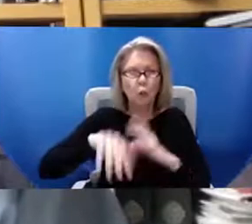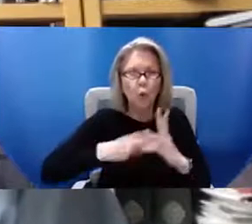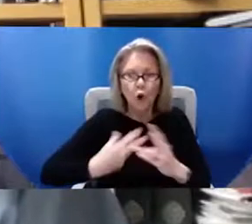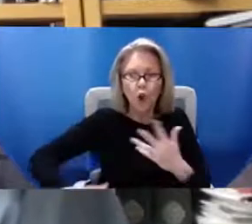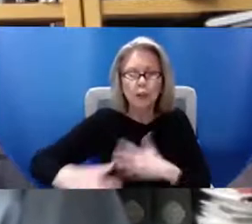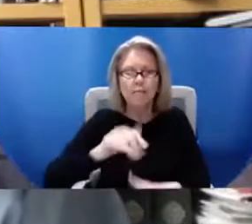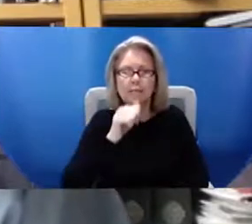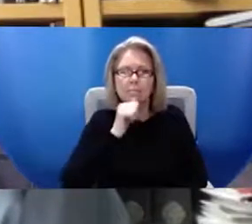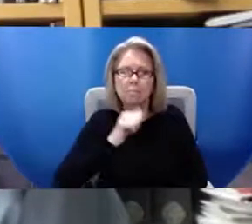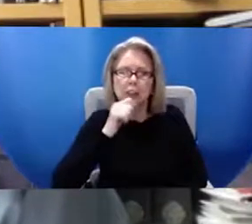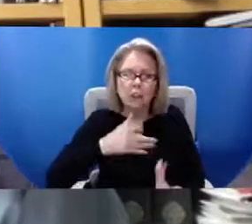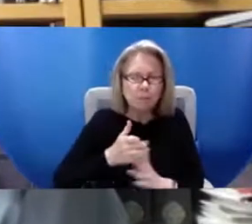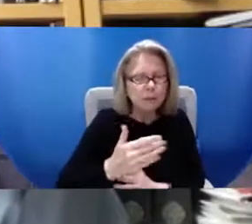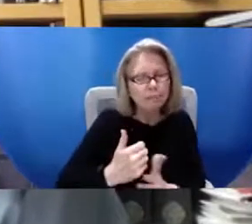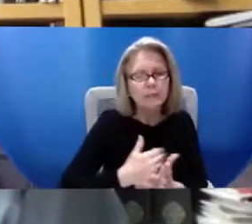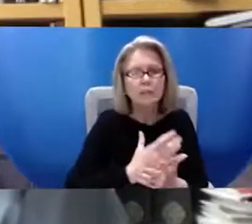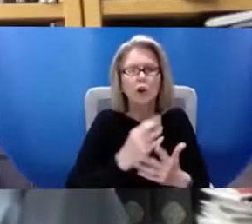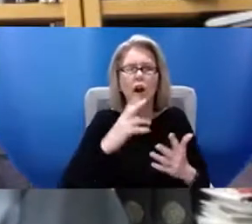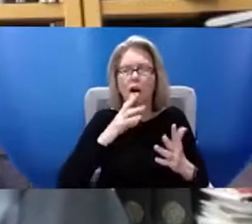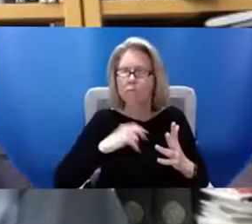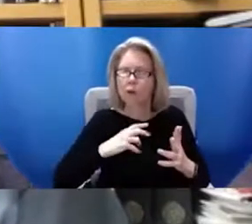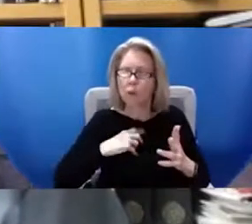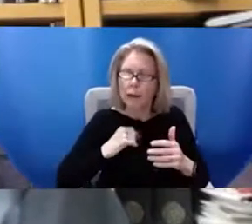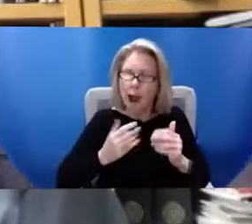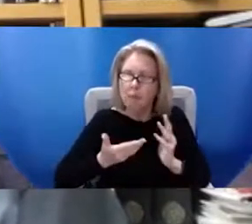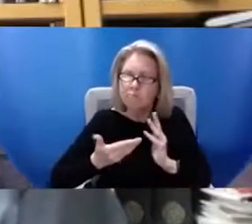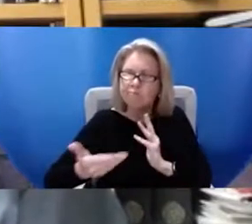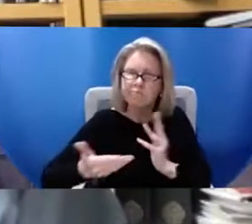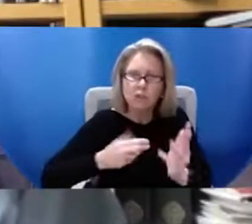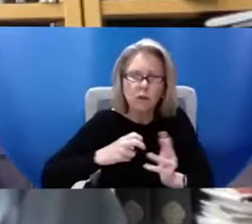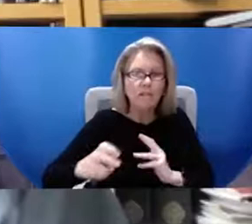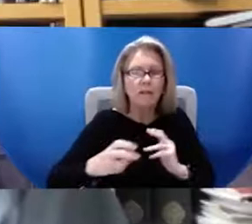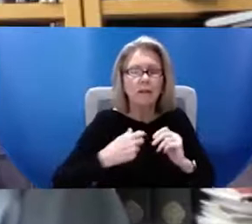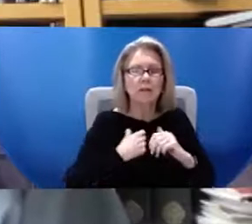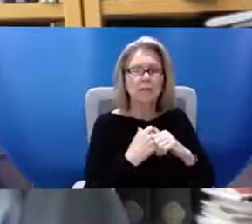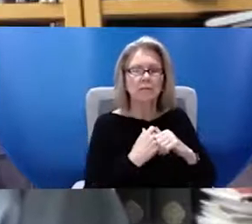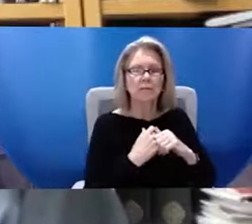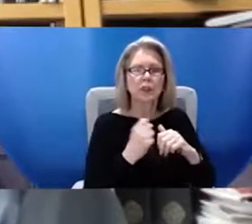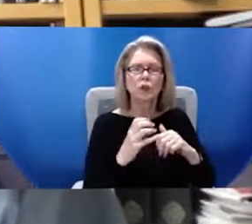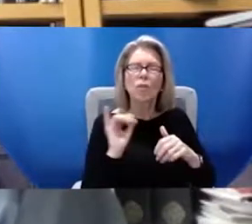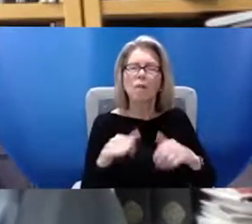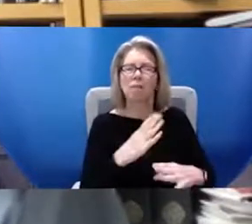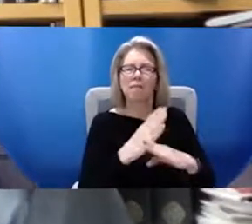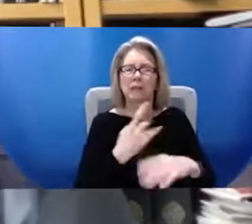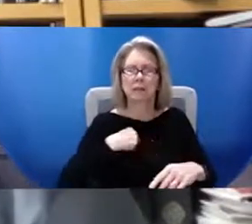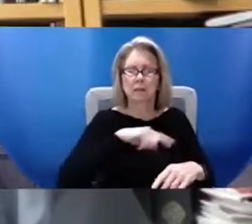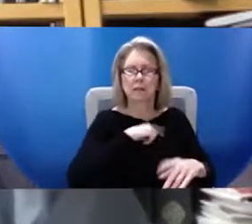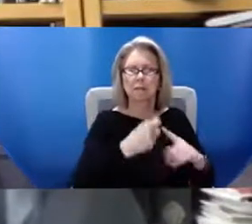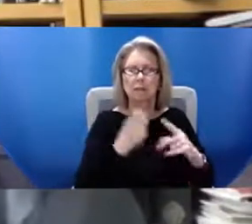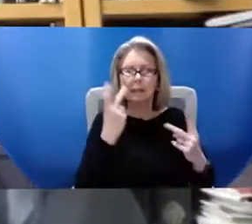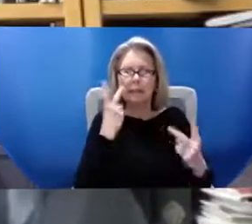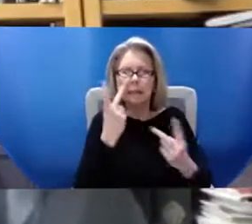worlds of resistance to either cross or travel to them, nor to avoid what keeps us